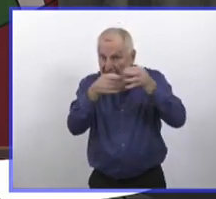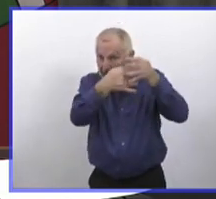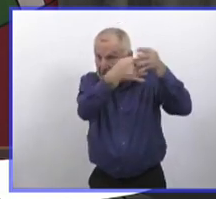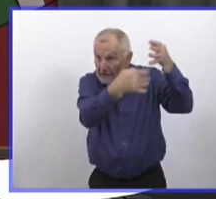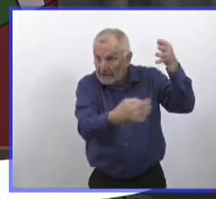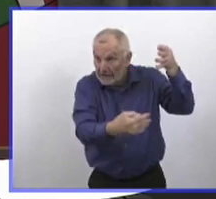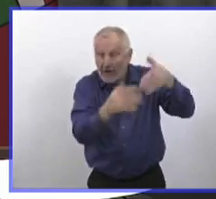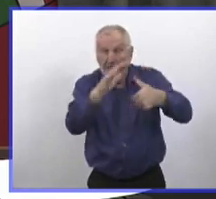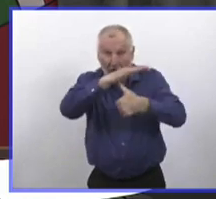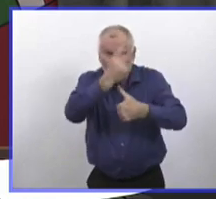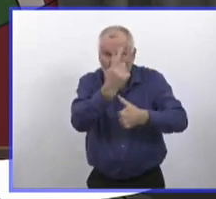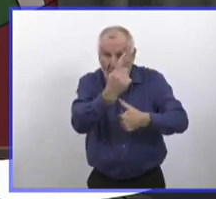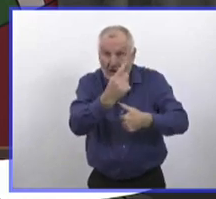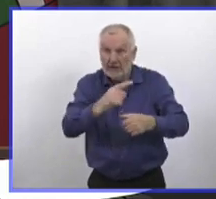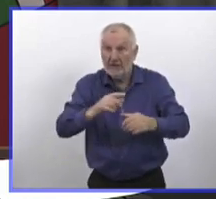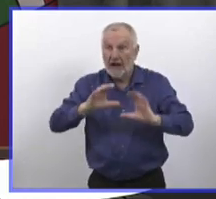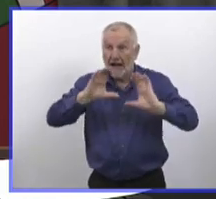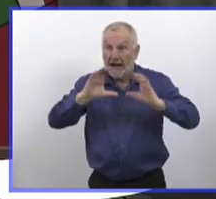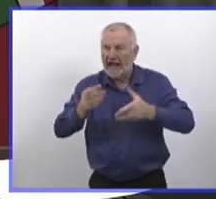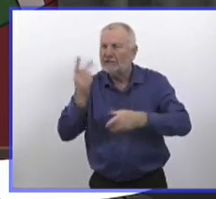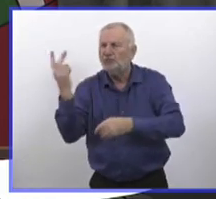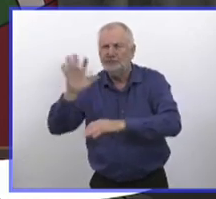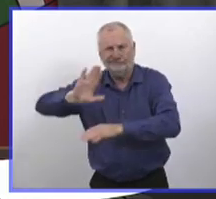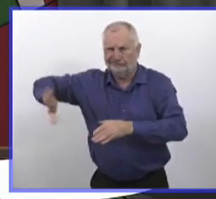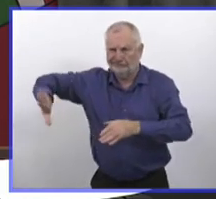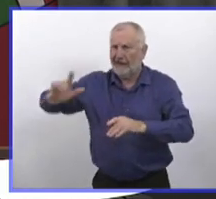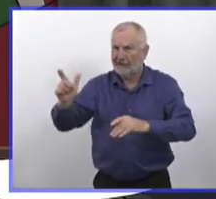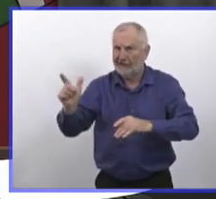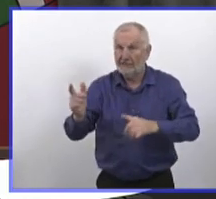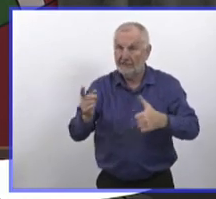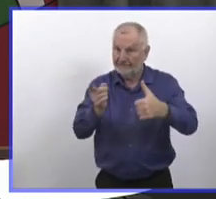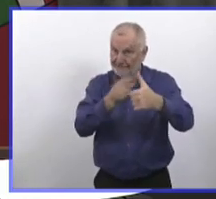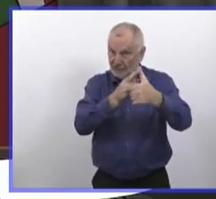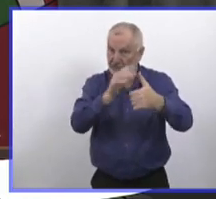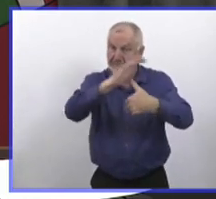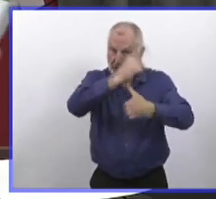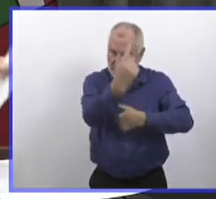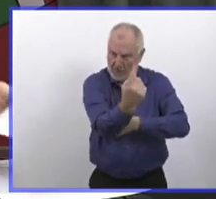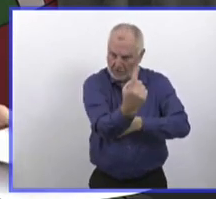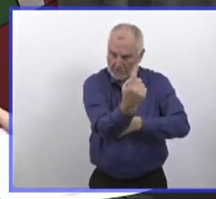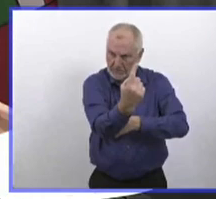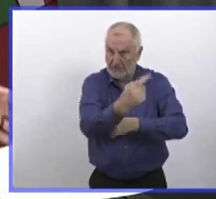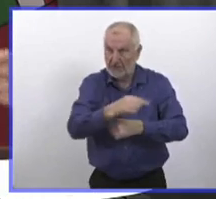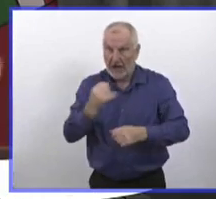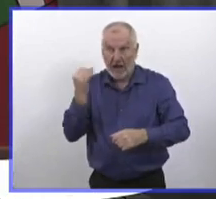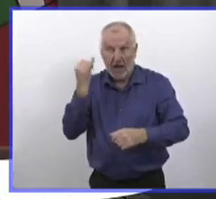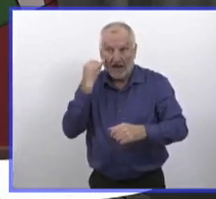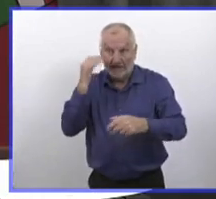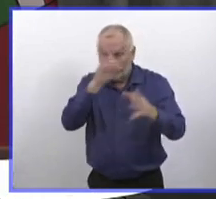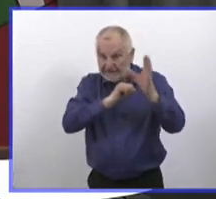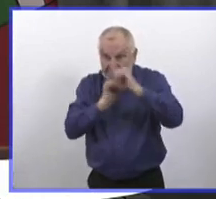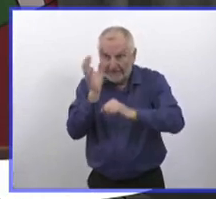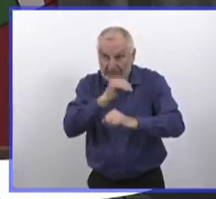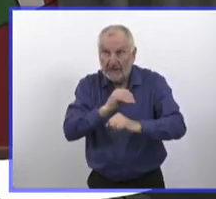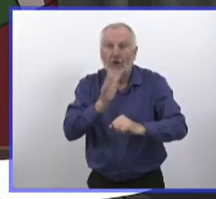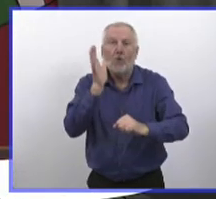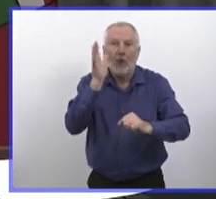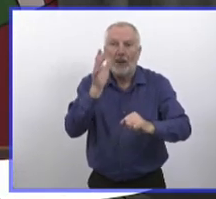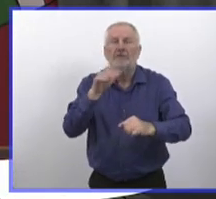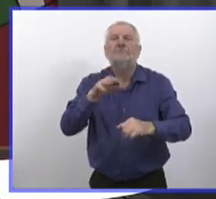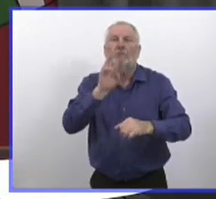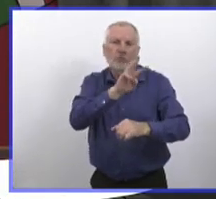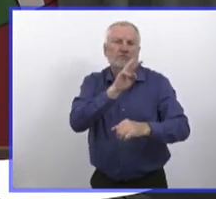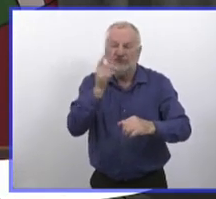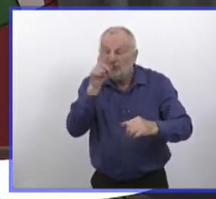has a health condition that they feel puts them at risk to check the complete list on our website and consider speaking to